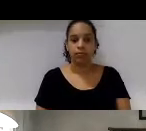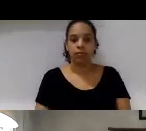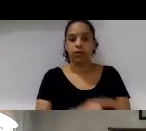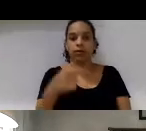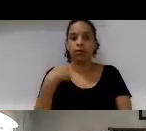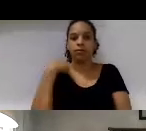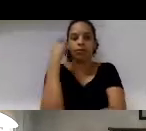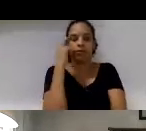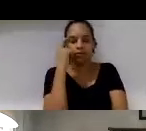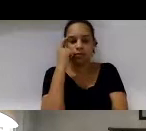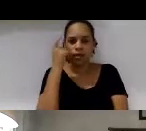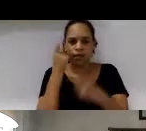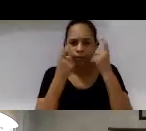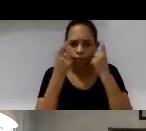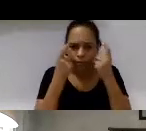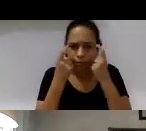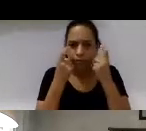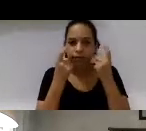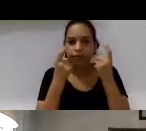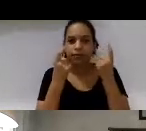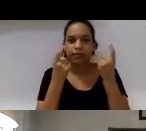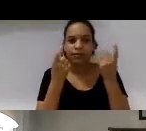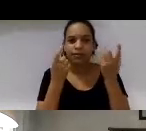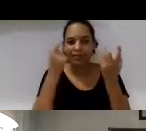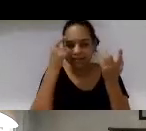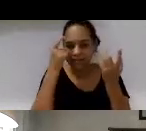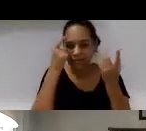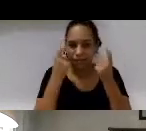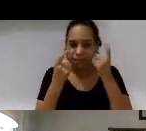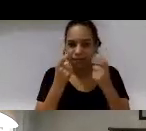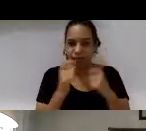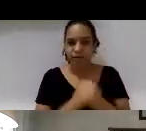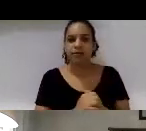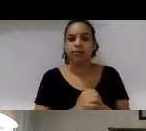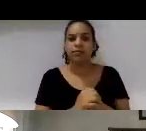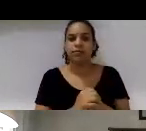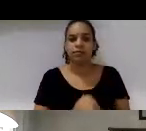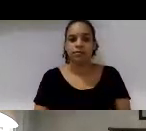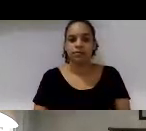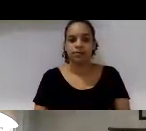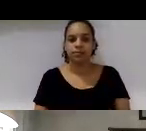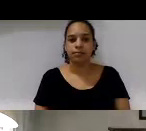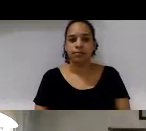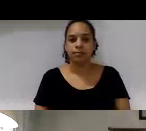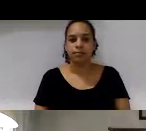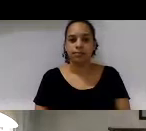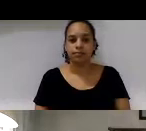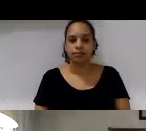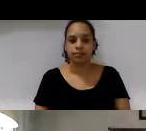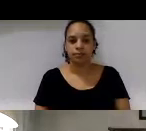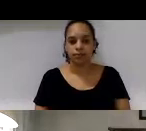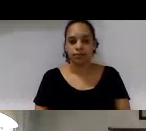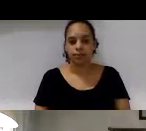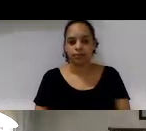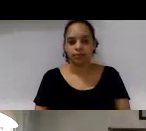word cell for my concrete simple something. It's also called a unit of analysis. Every writer has a different